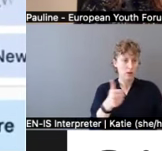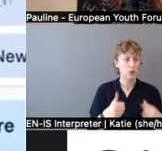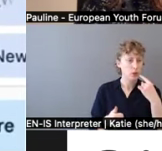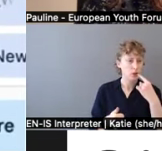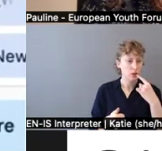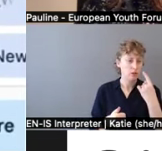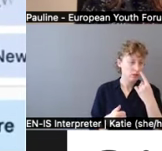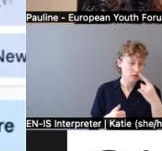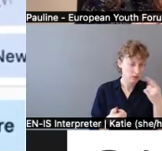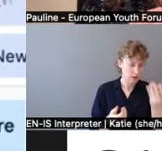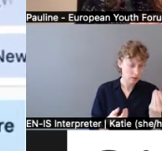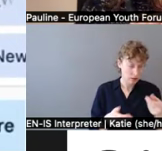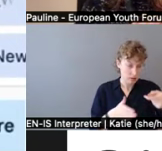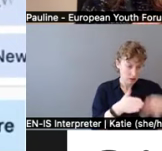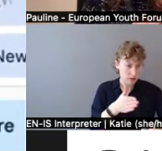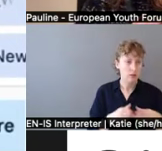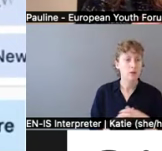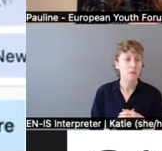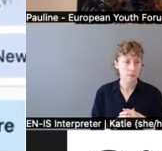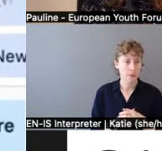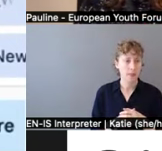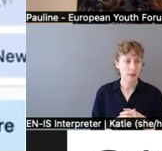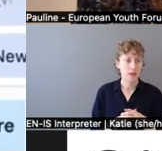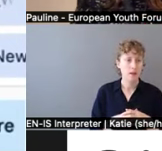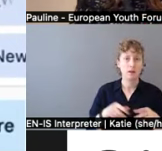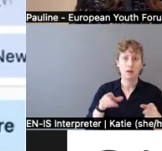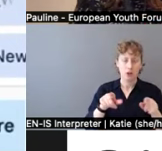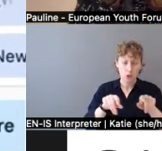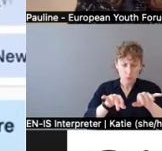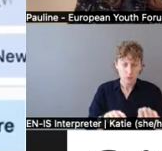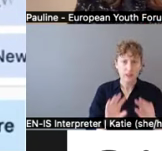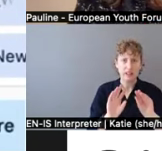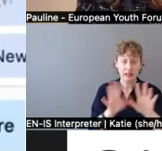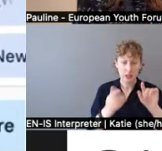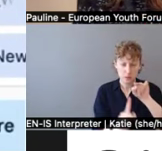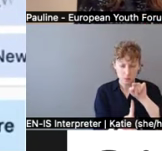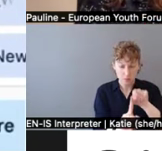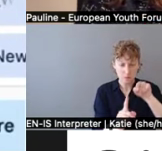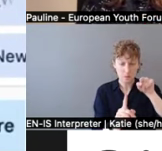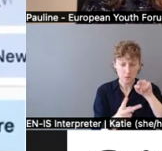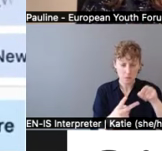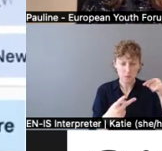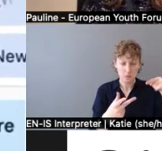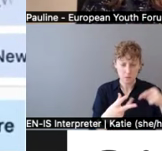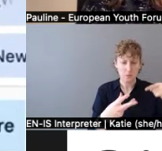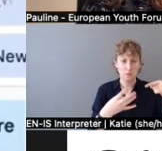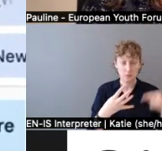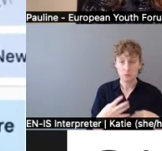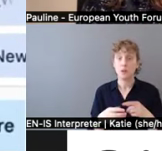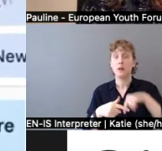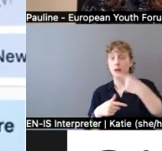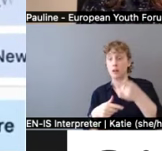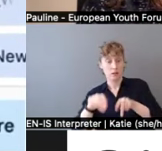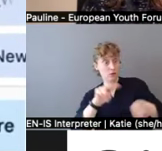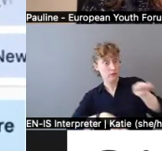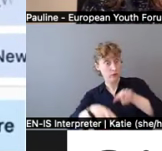the budget lines are clear for the reviewers. So to be as specific as possible. So here you can write the name